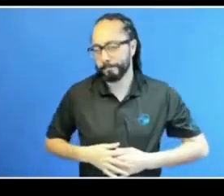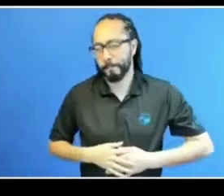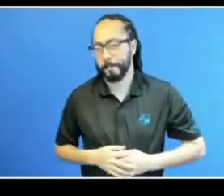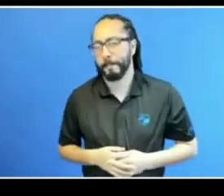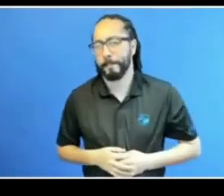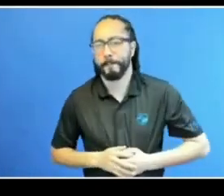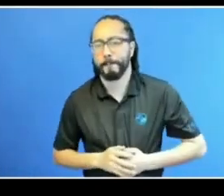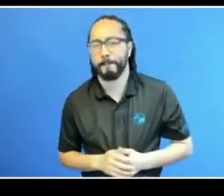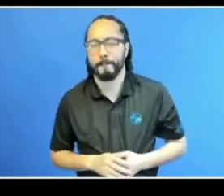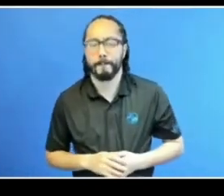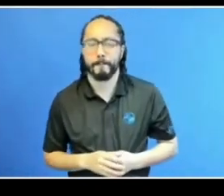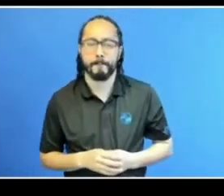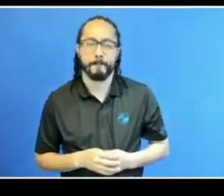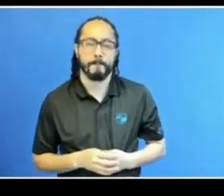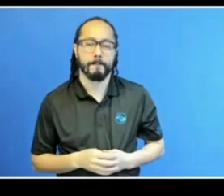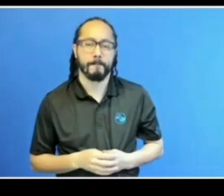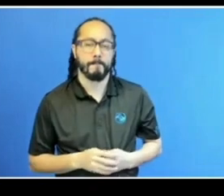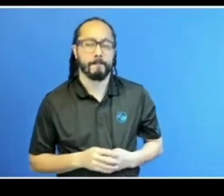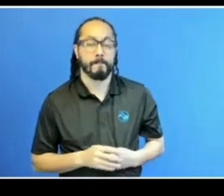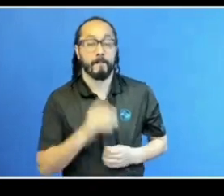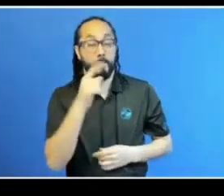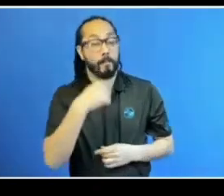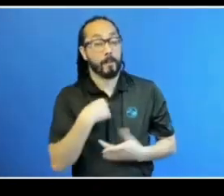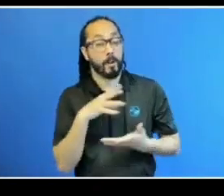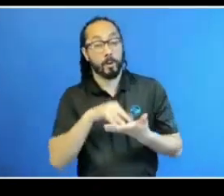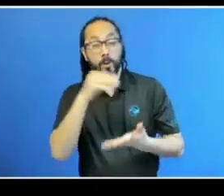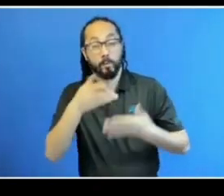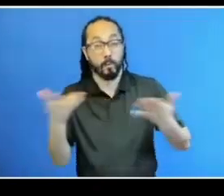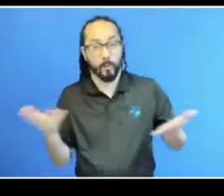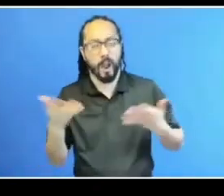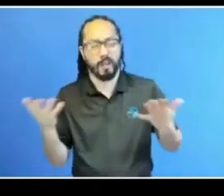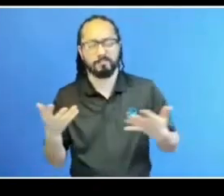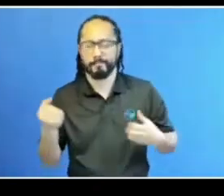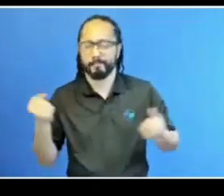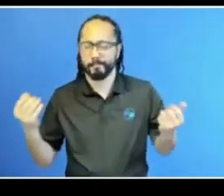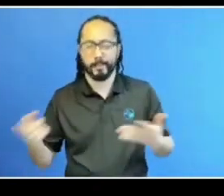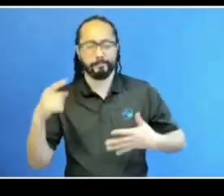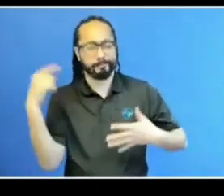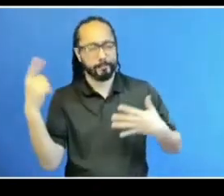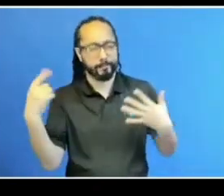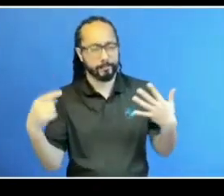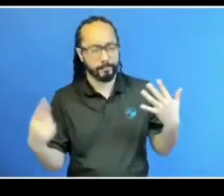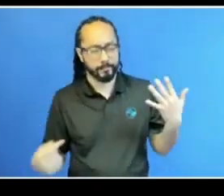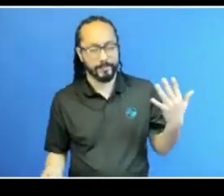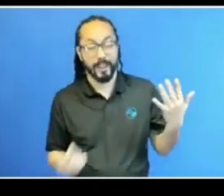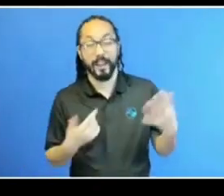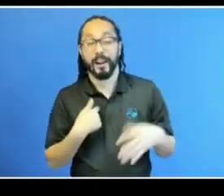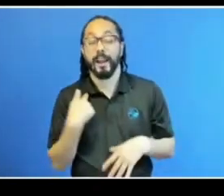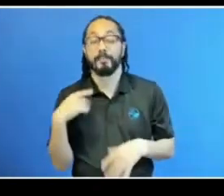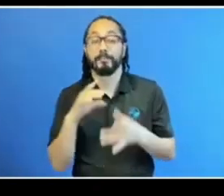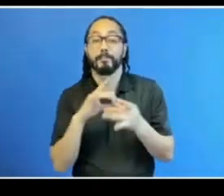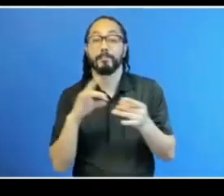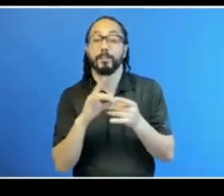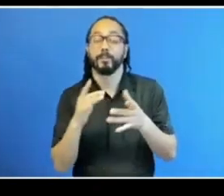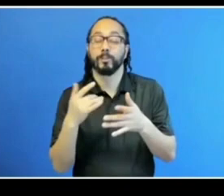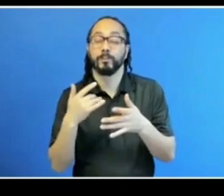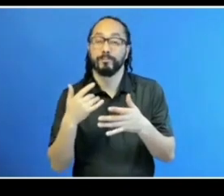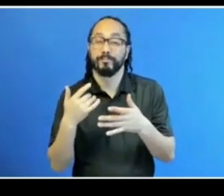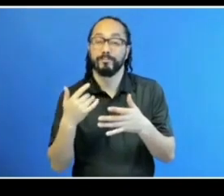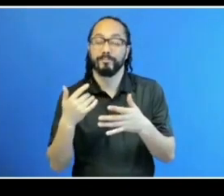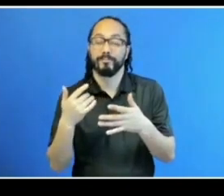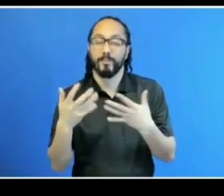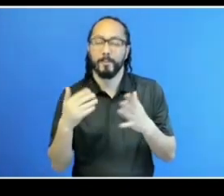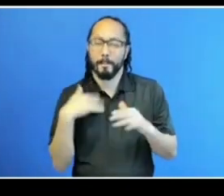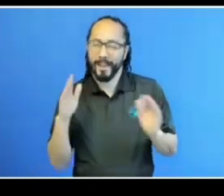For me, it was a number of things. Like I mentioned in my intro, taking